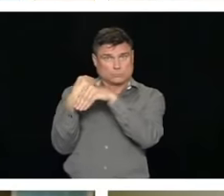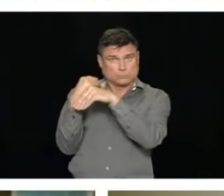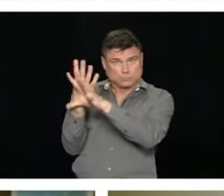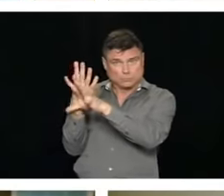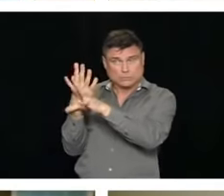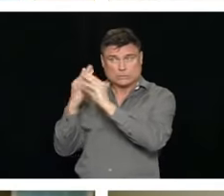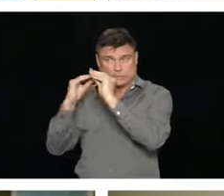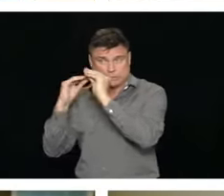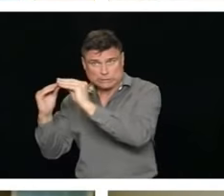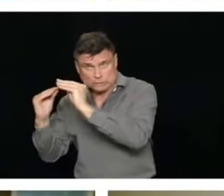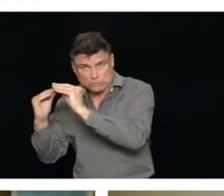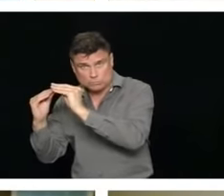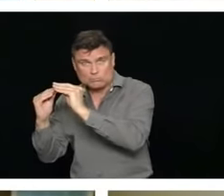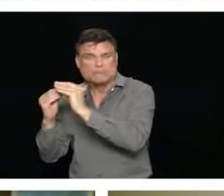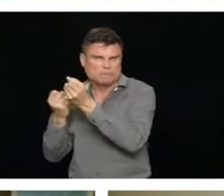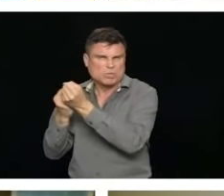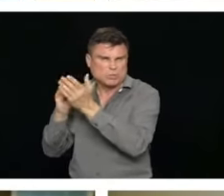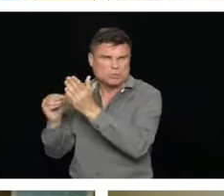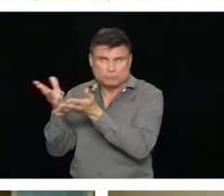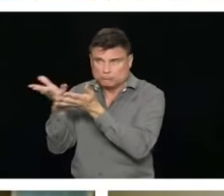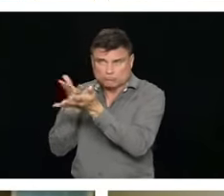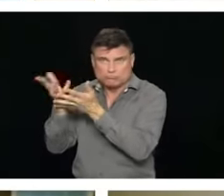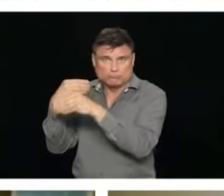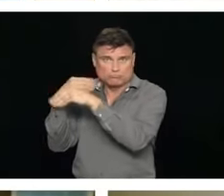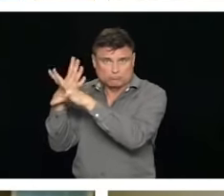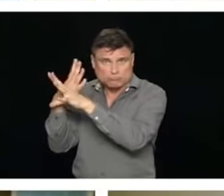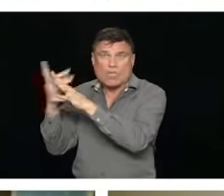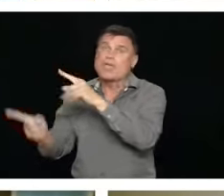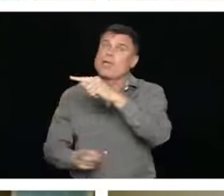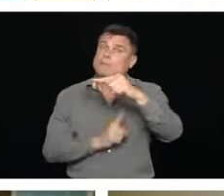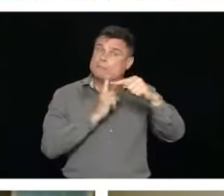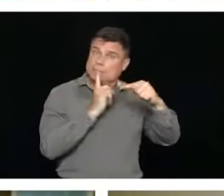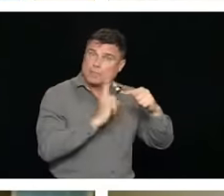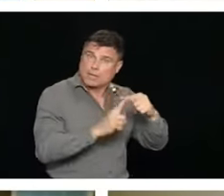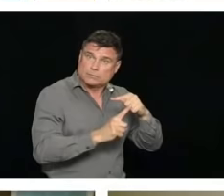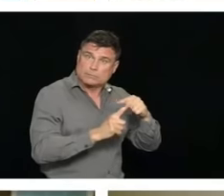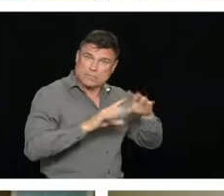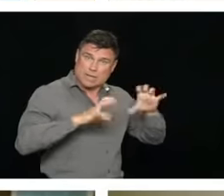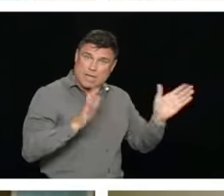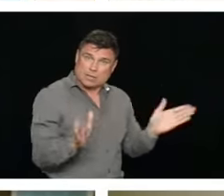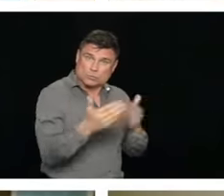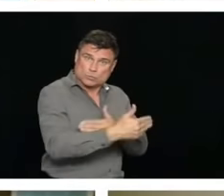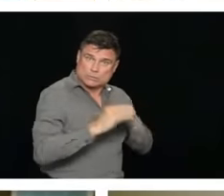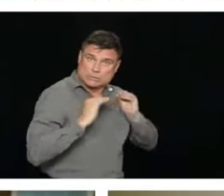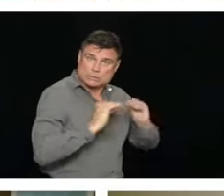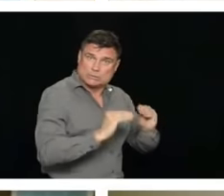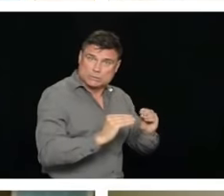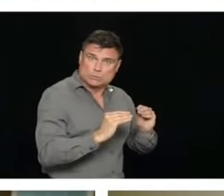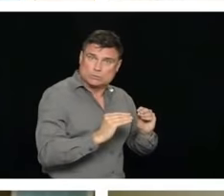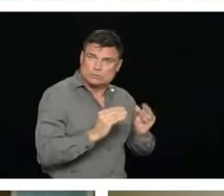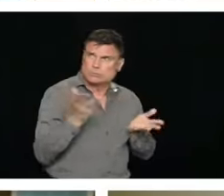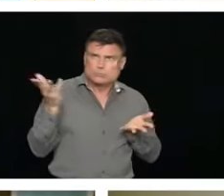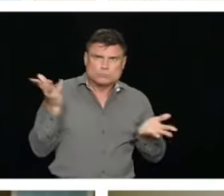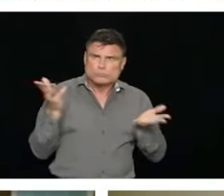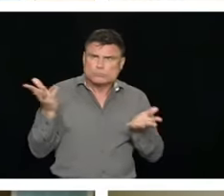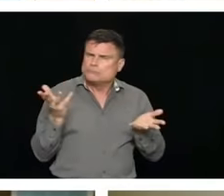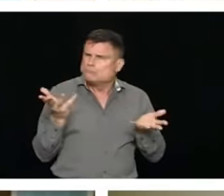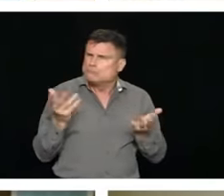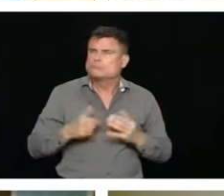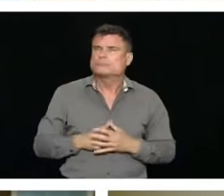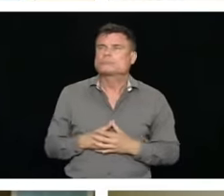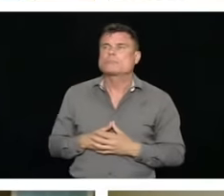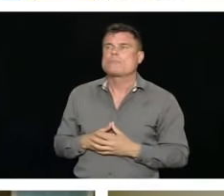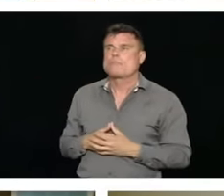one, and then Trustee Higginson, perhaps you can jump in as well after. Thanks, Ravi. Yeah, no,